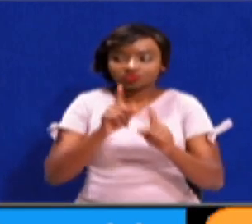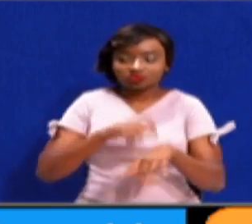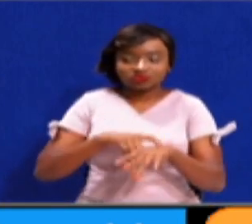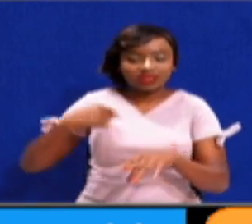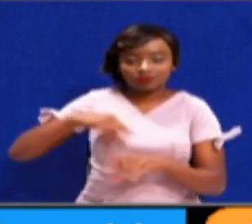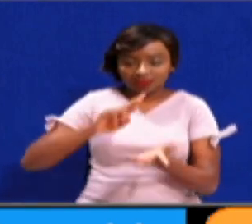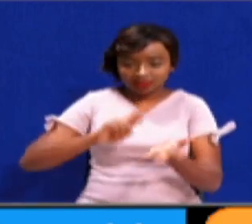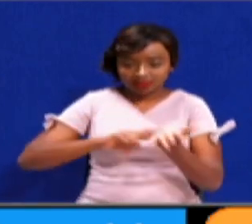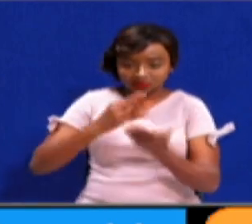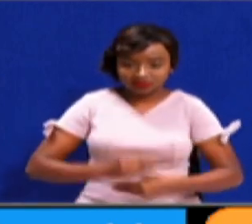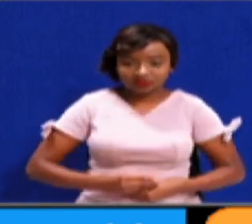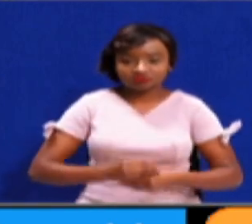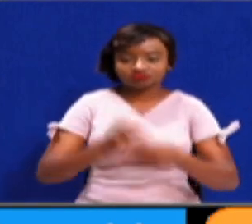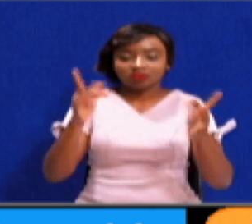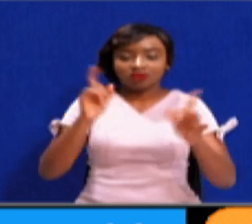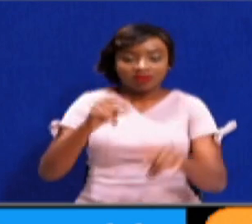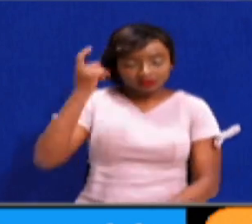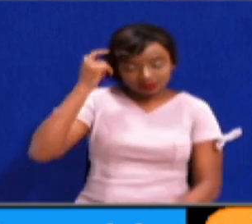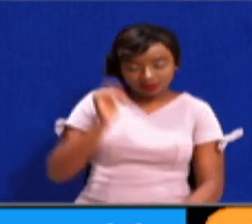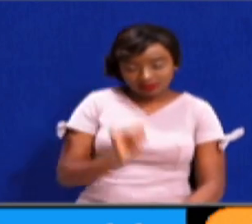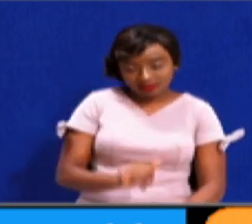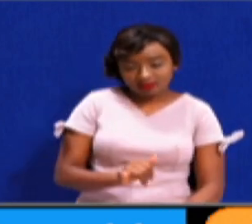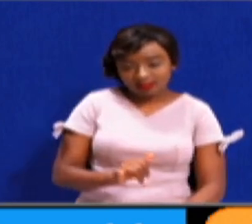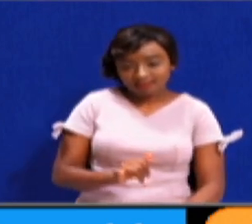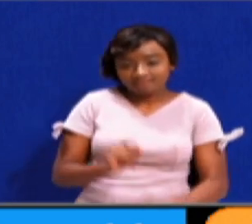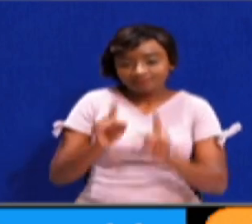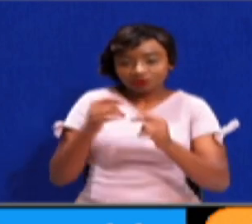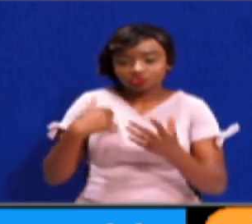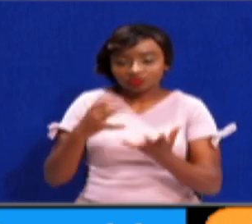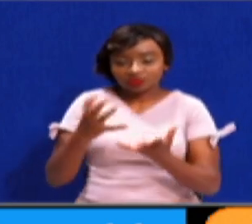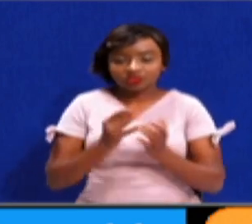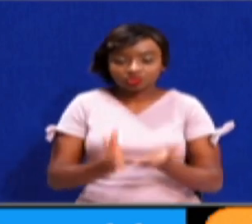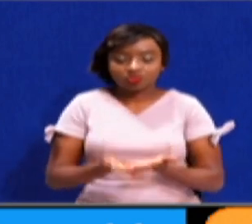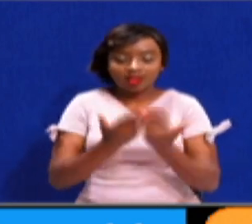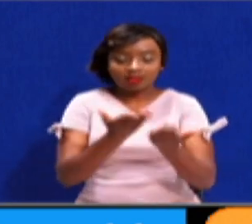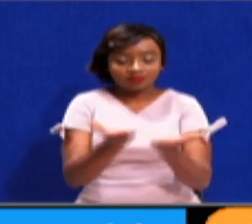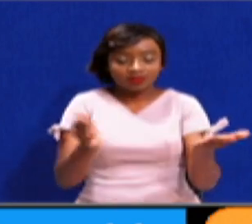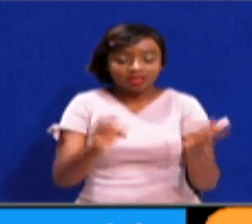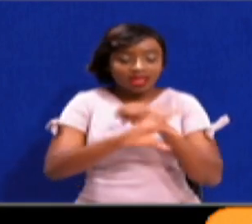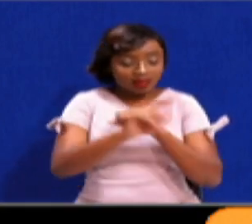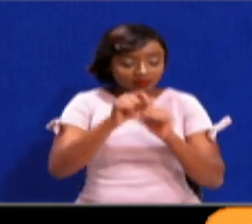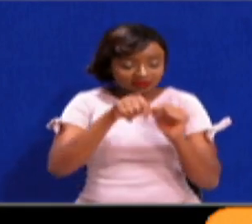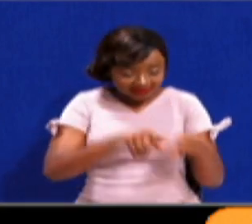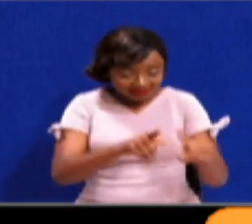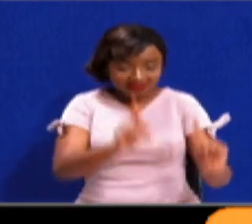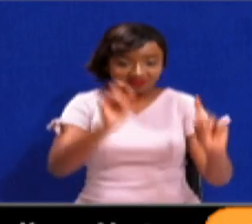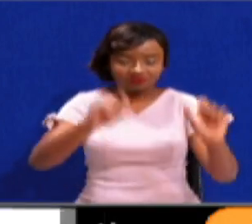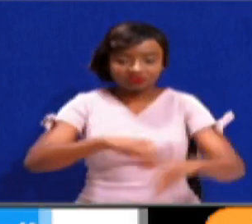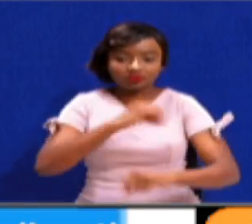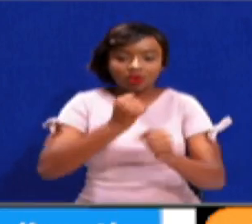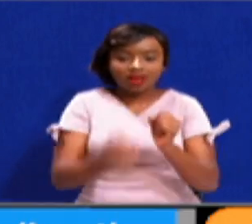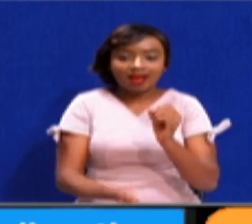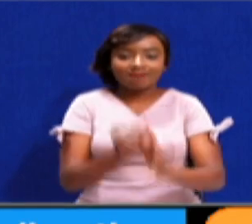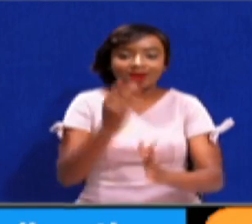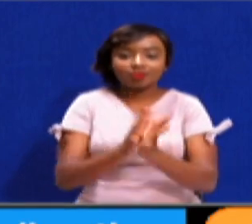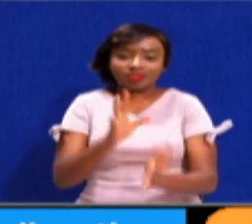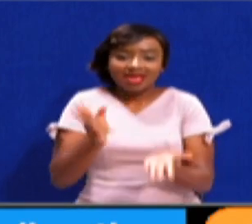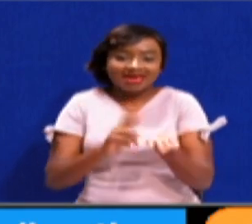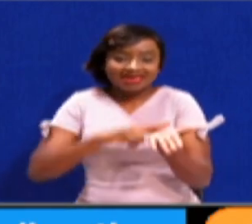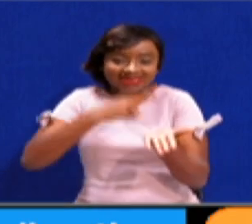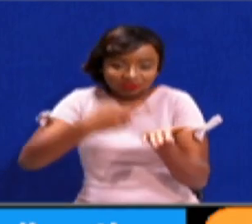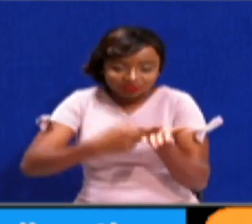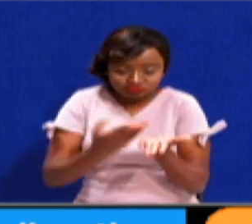them with that in mind. And finally, let's also help the counties to generate their own resources, to attract investment, so that at the end of the